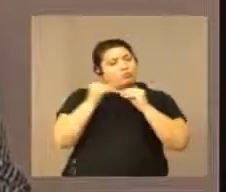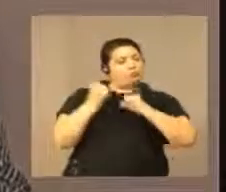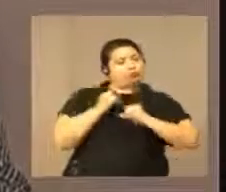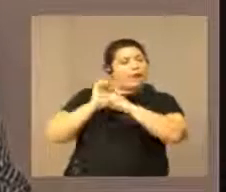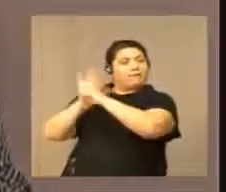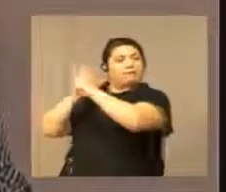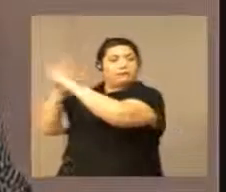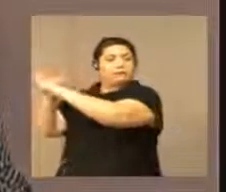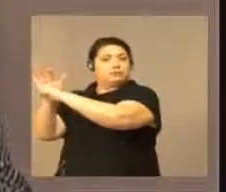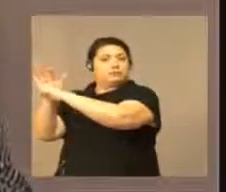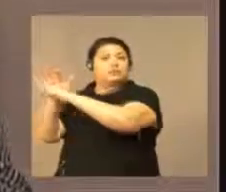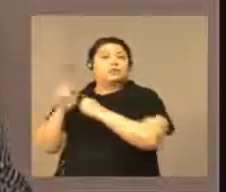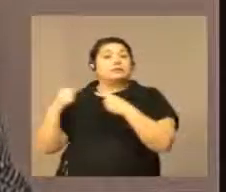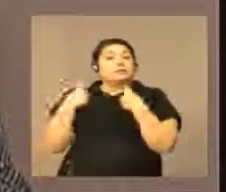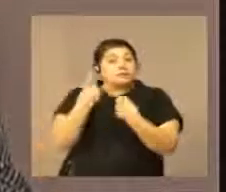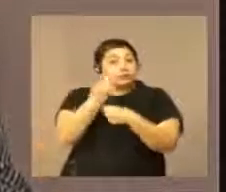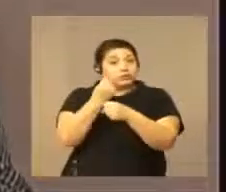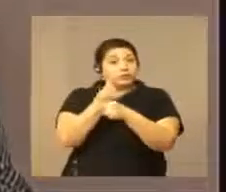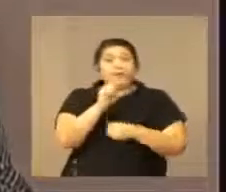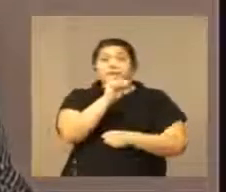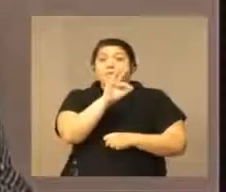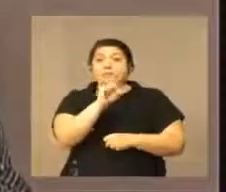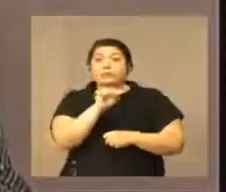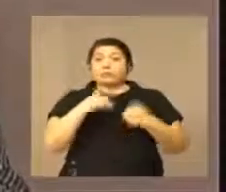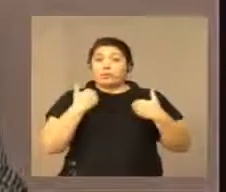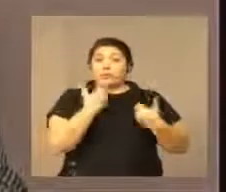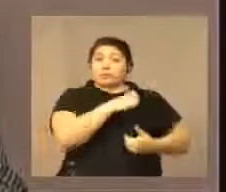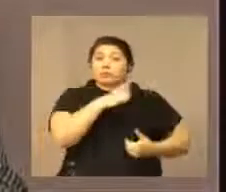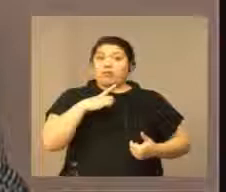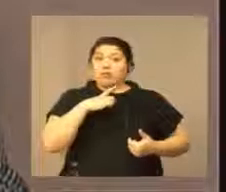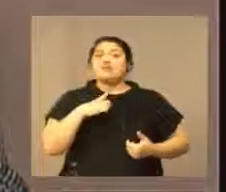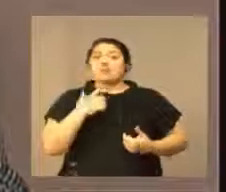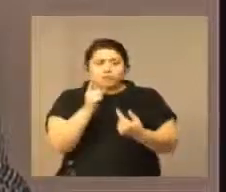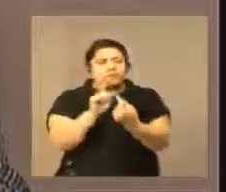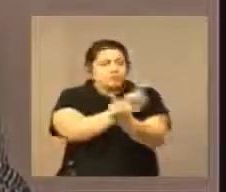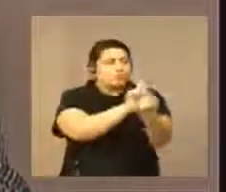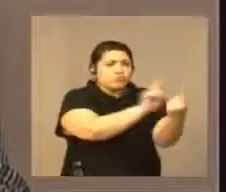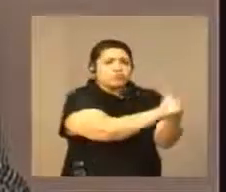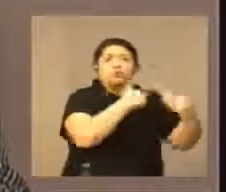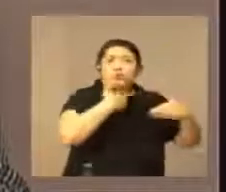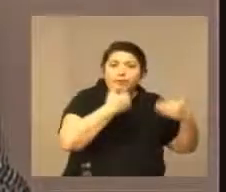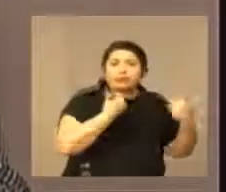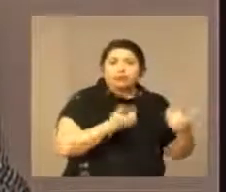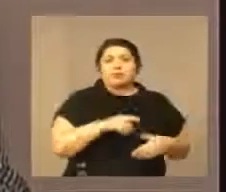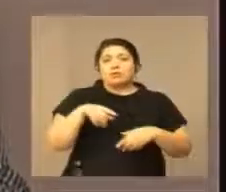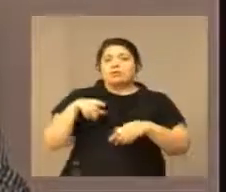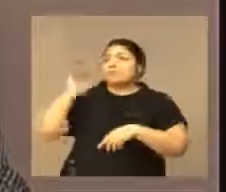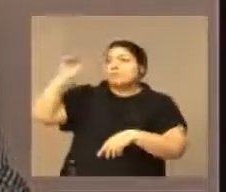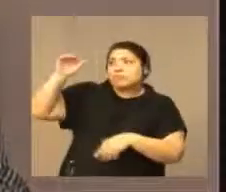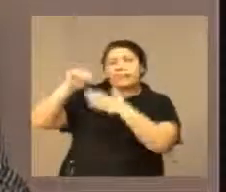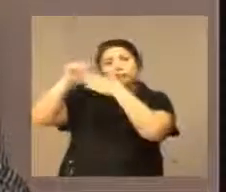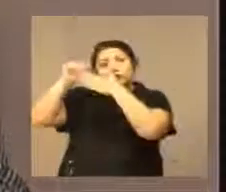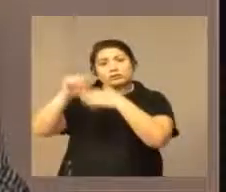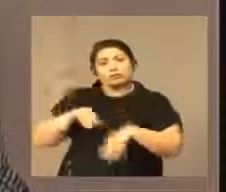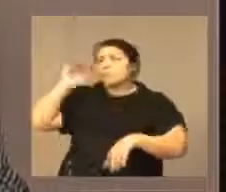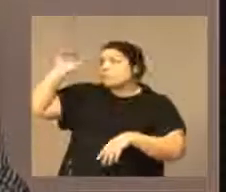Over the past year, the AFN National Youth Council has been talking to youth on the ground, talking to leadership, and talking to the federal